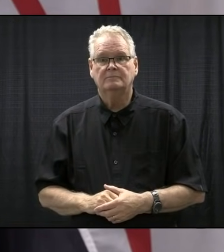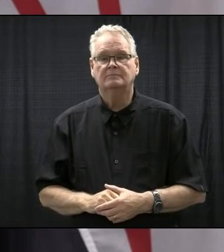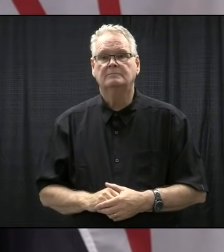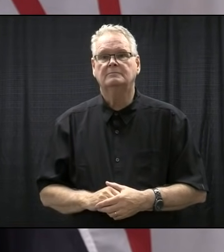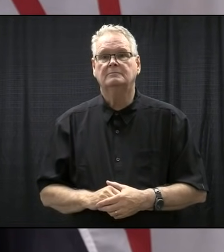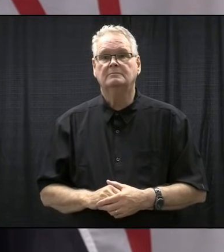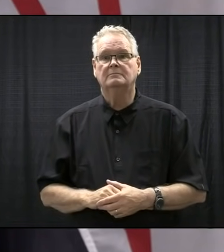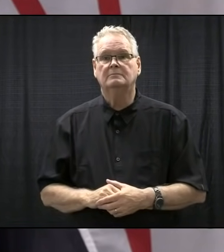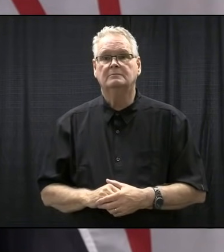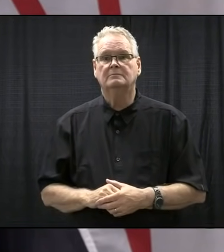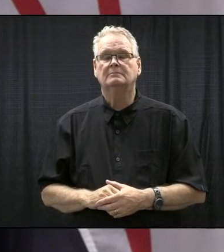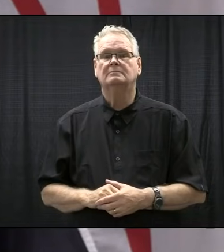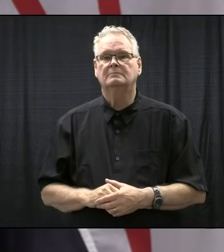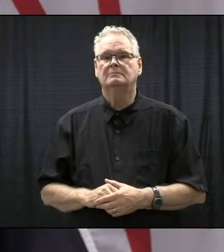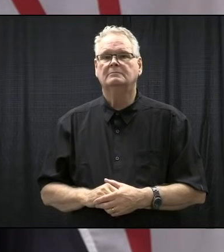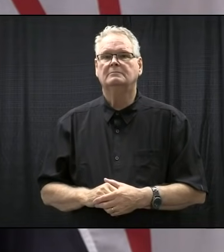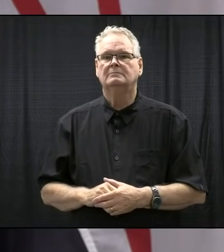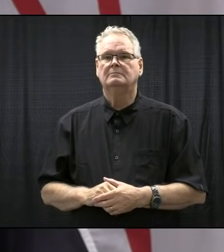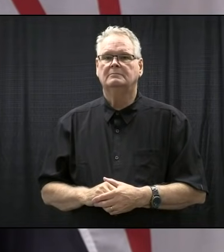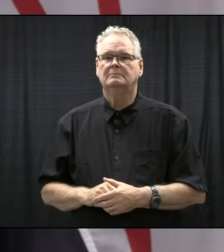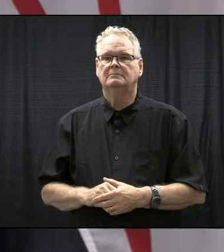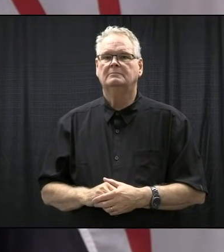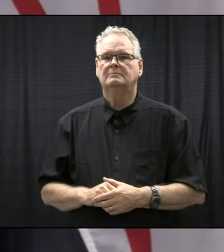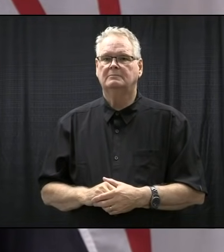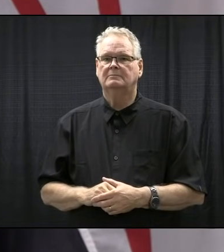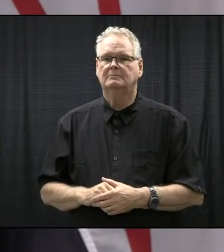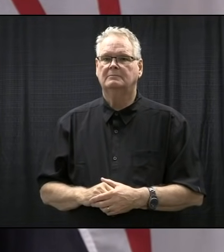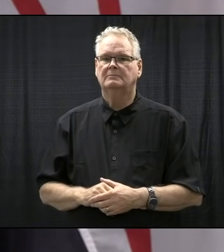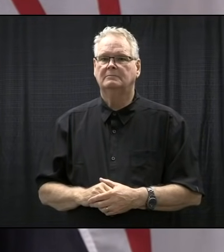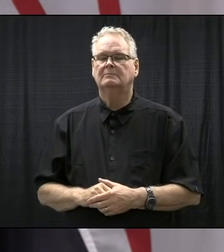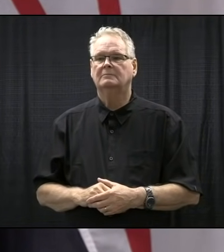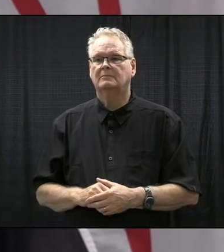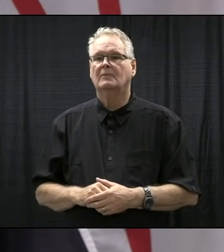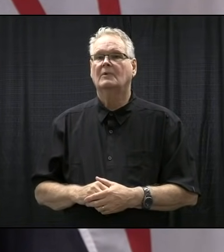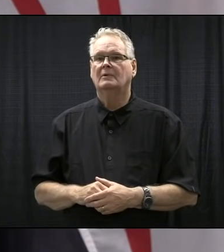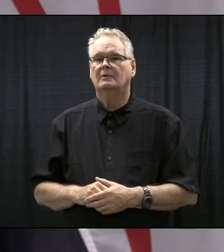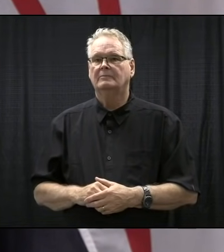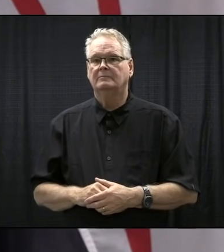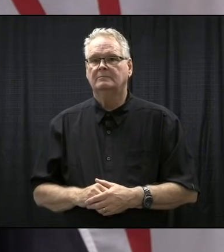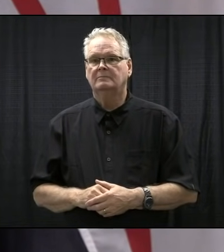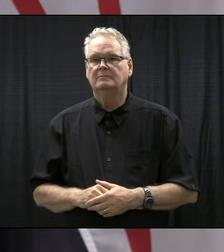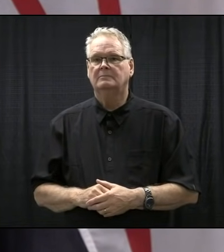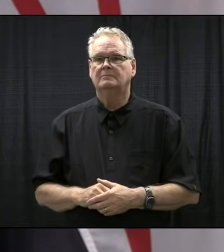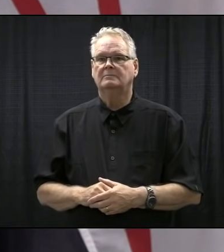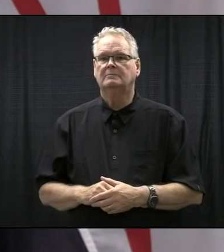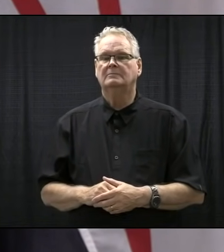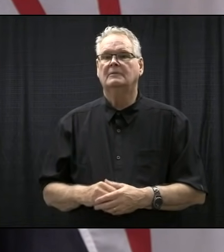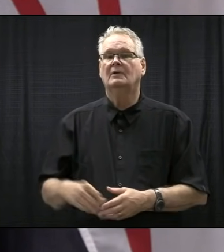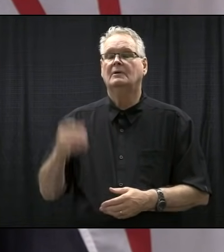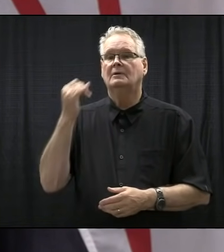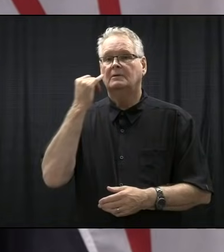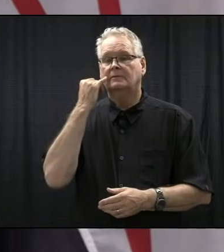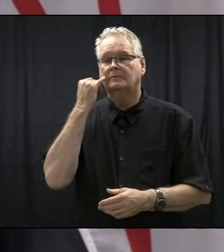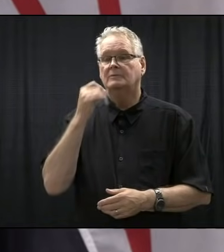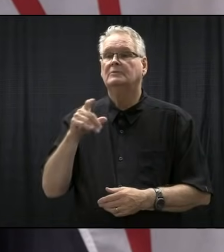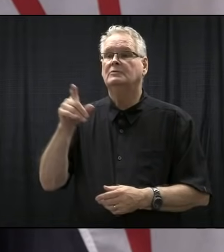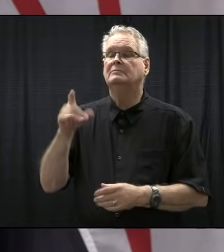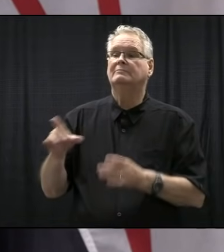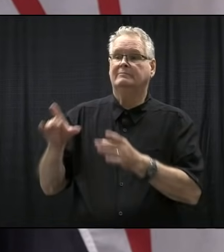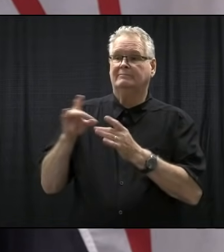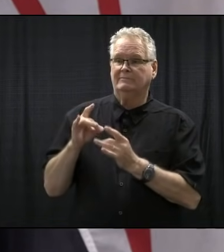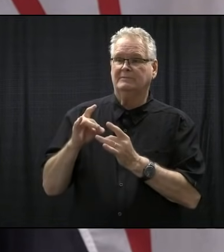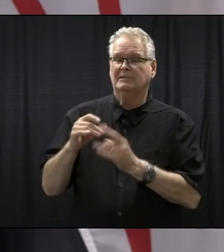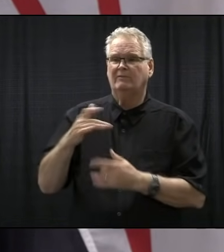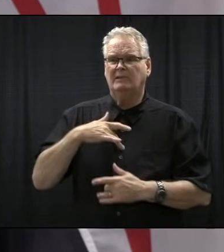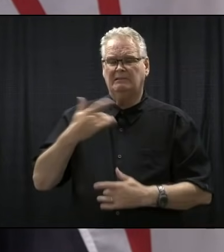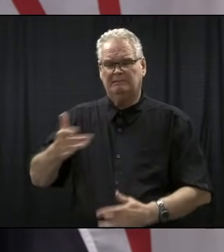hours after their symptoms resolve and they receive a negative test. People who visited the restaurant during this time and do not